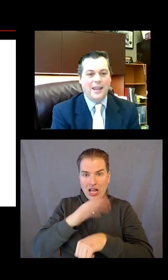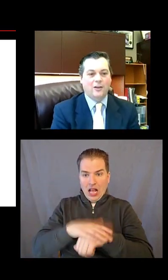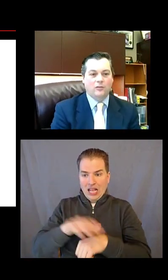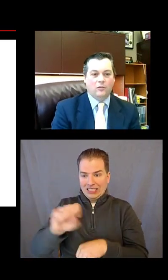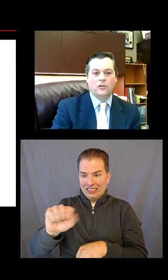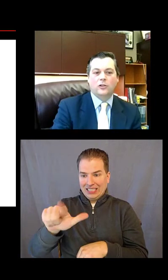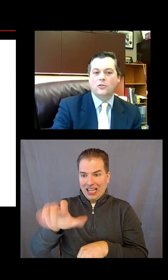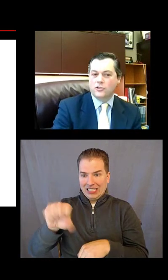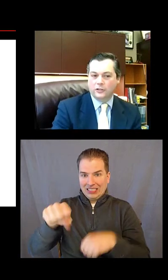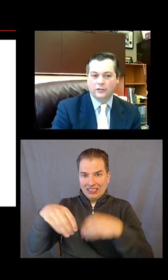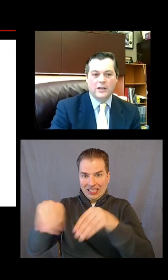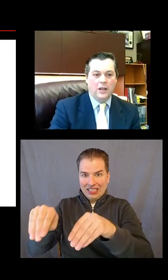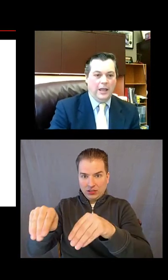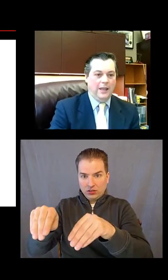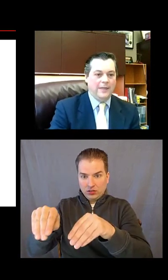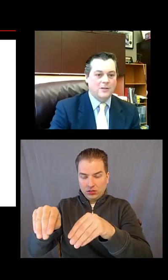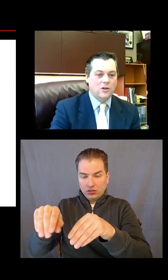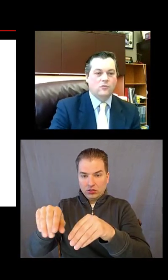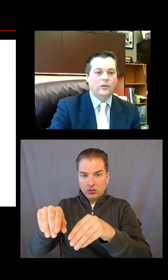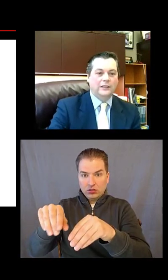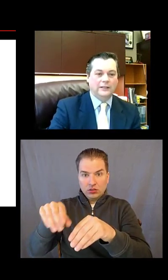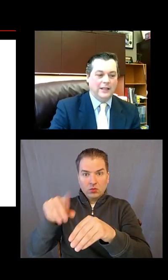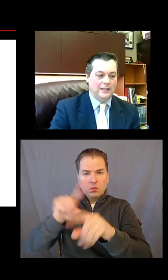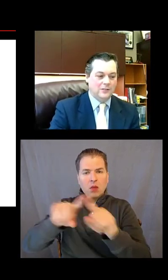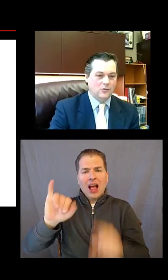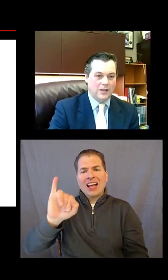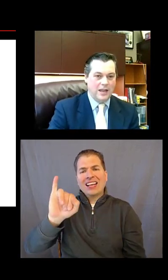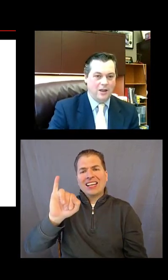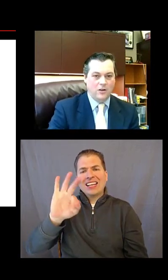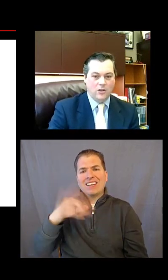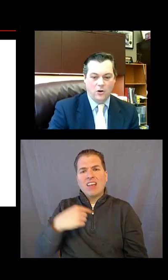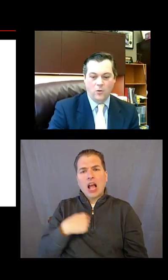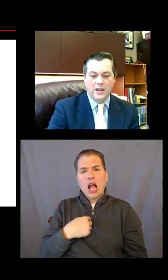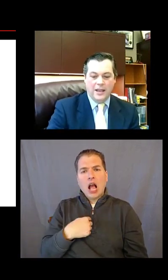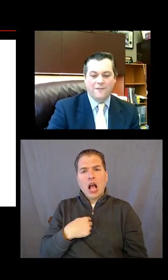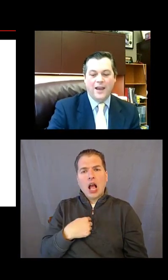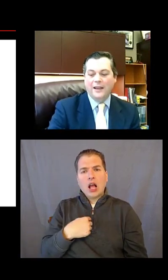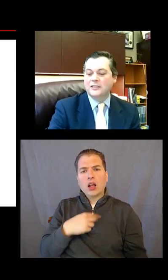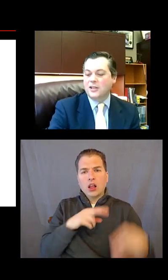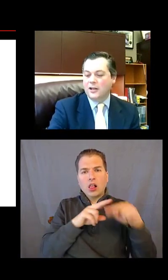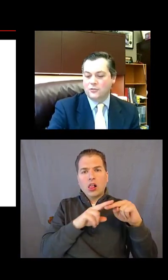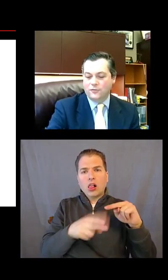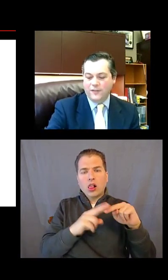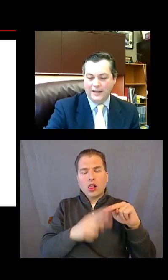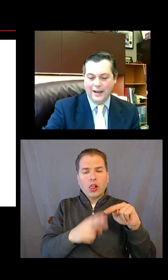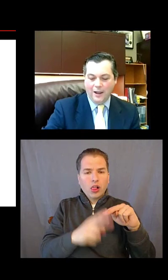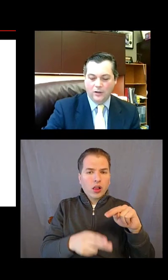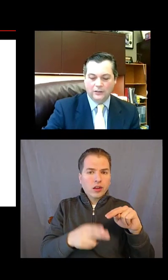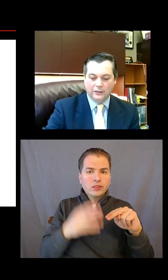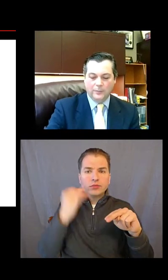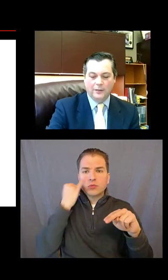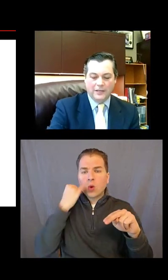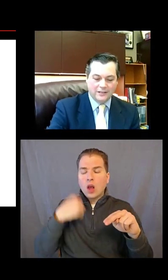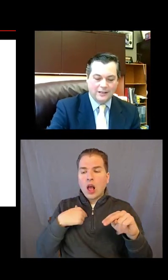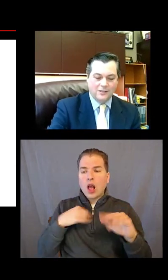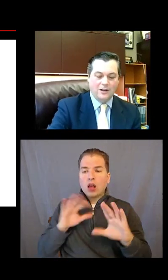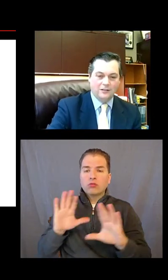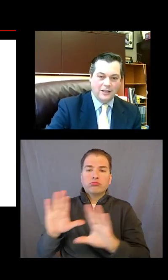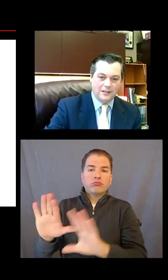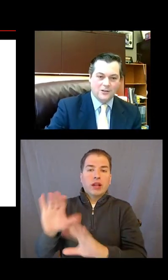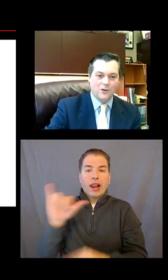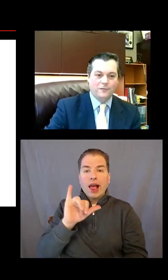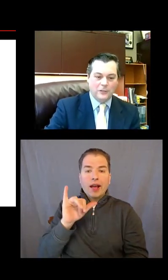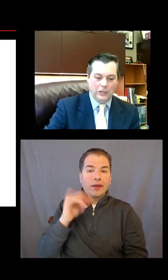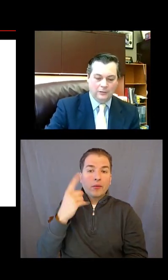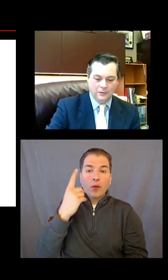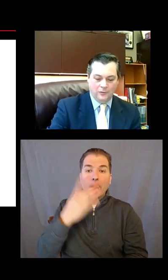a sale or a closure, and they don't really take into account, if I start to fade out a little bit because I start